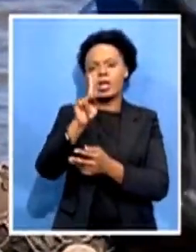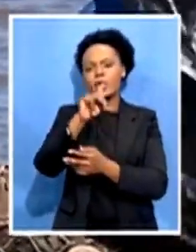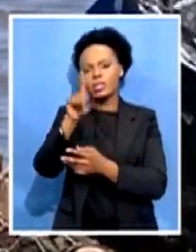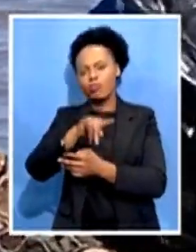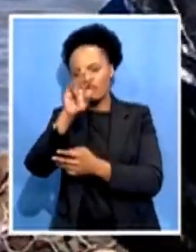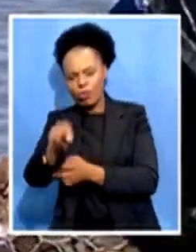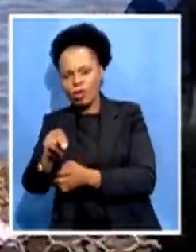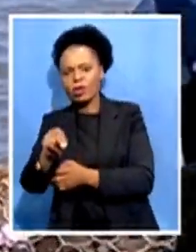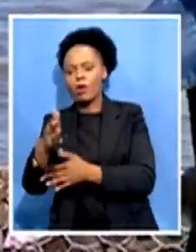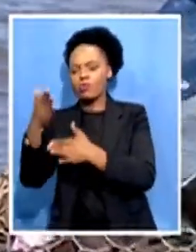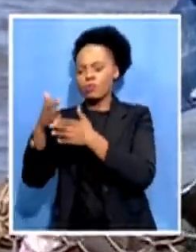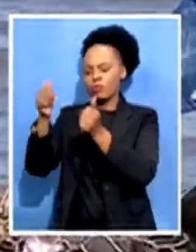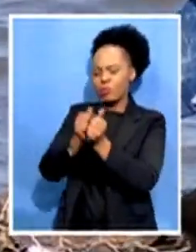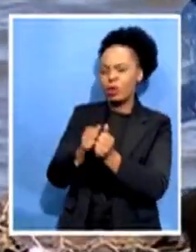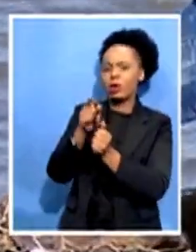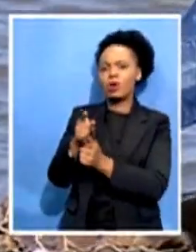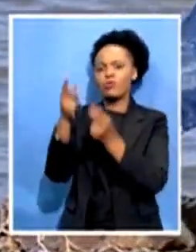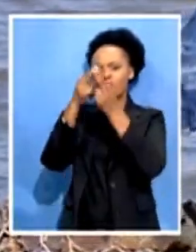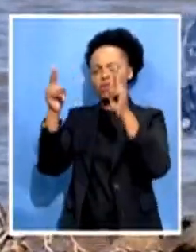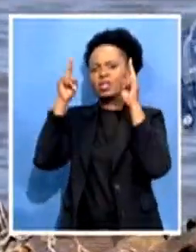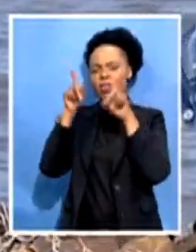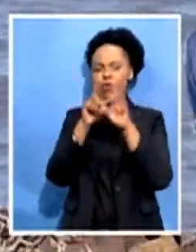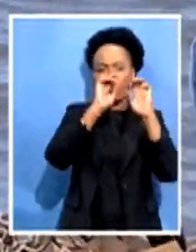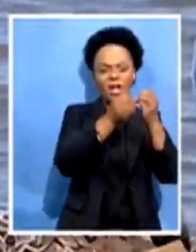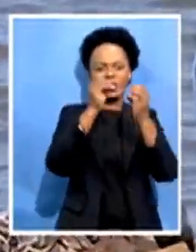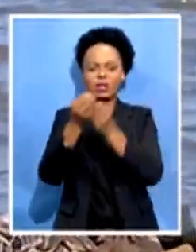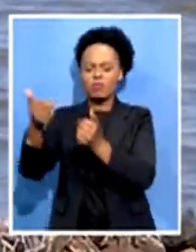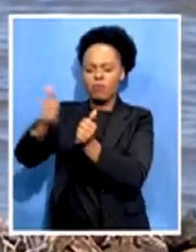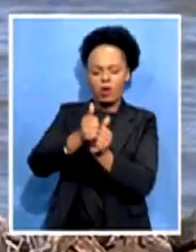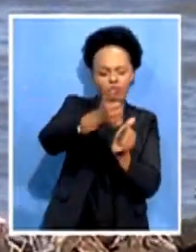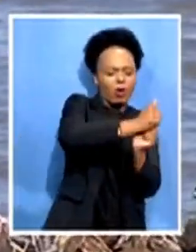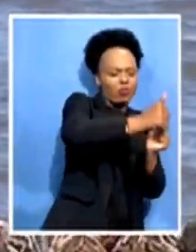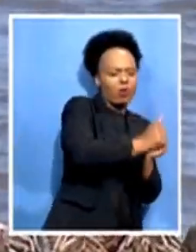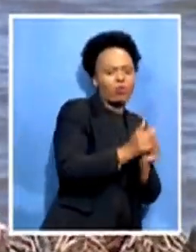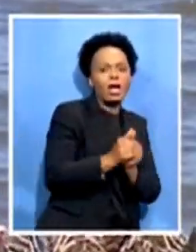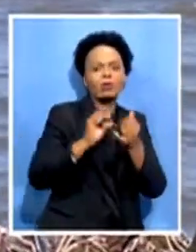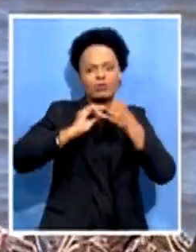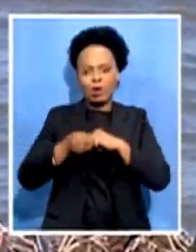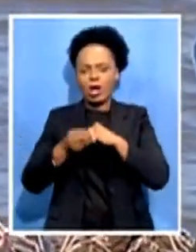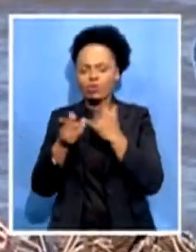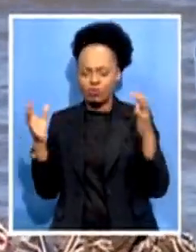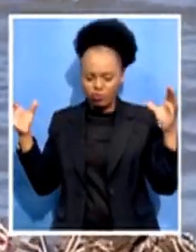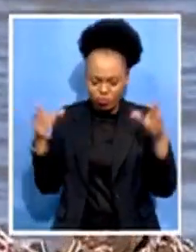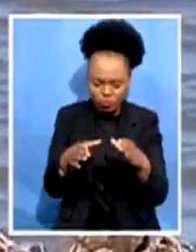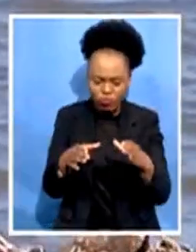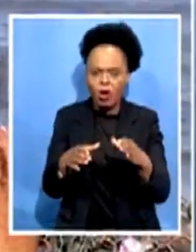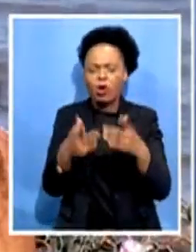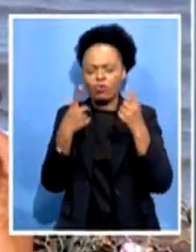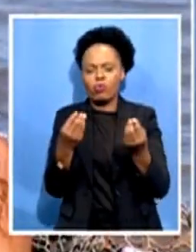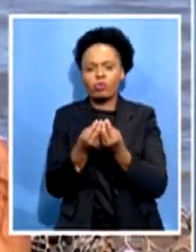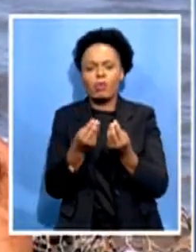other organizations to try and clear as much debris as possible and do what they can for the Earth. It's back to you in studio,